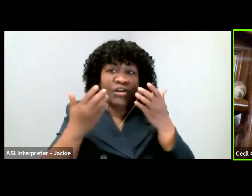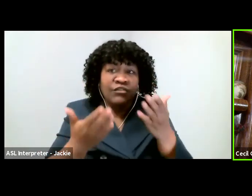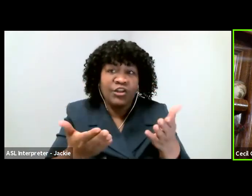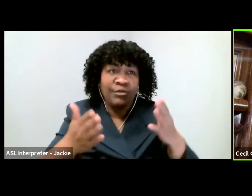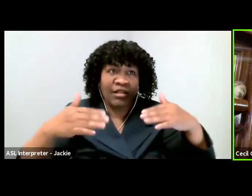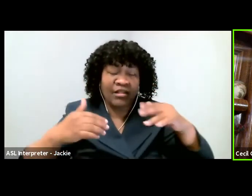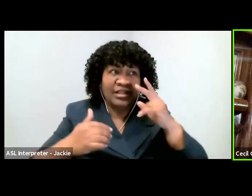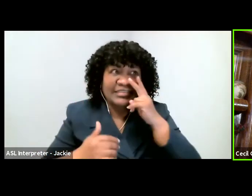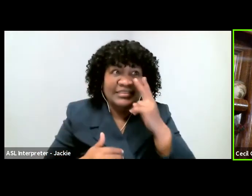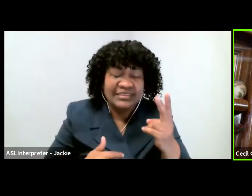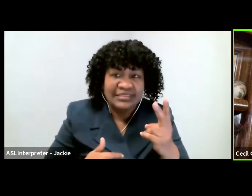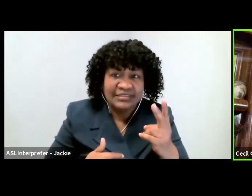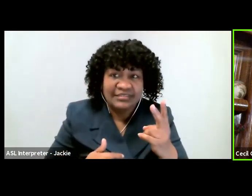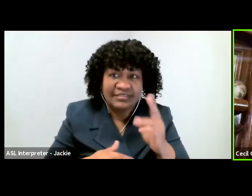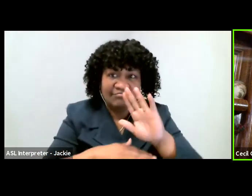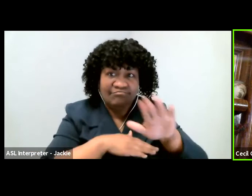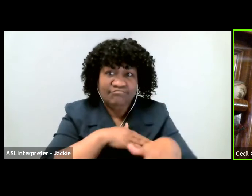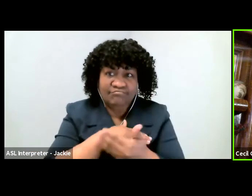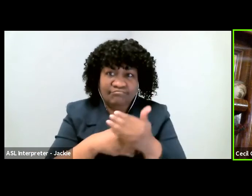him.